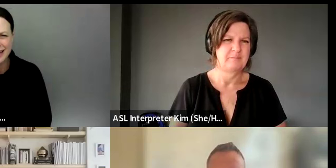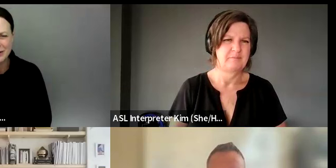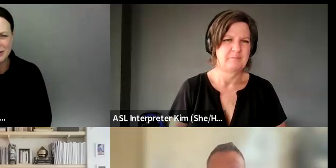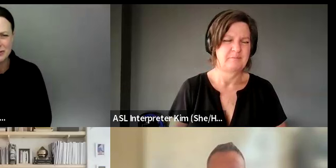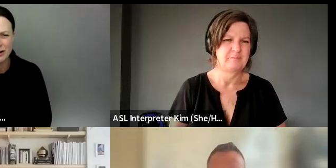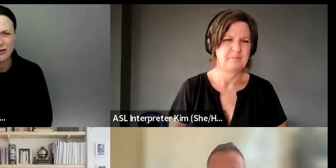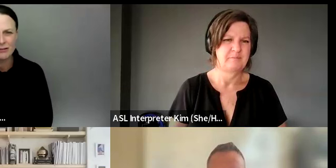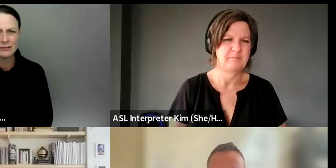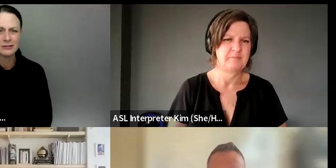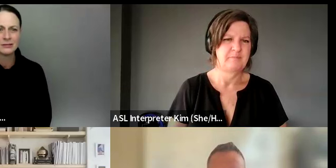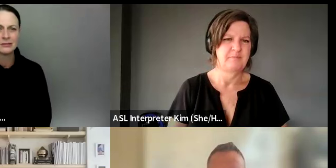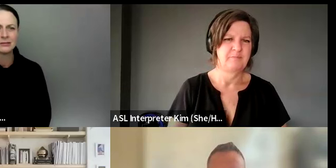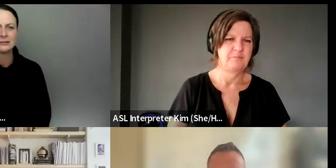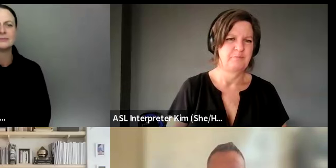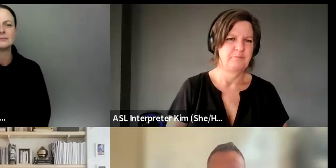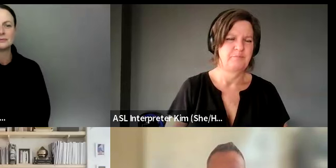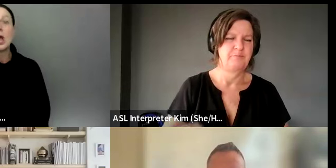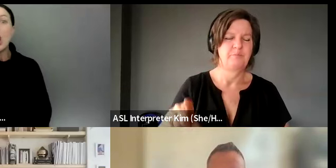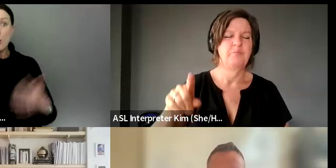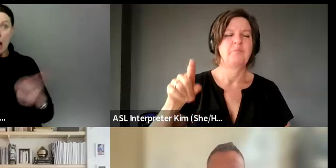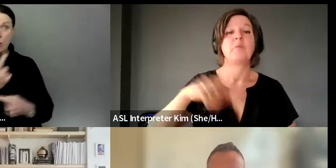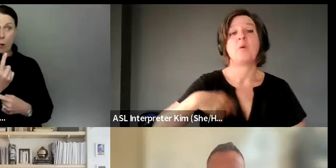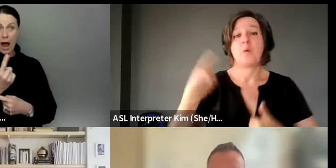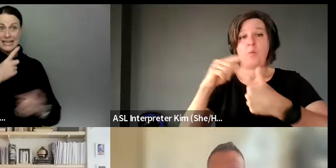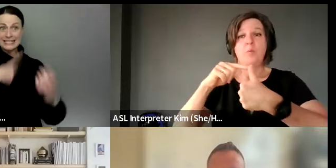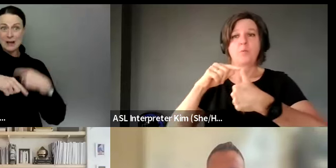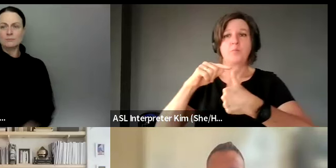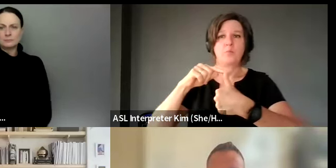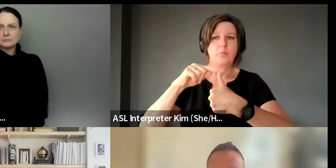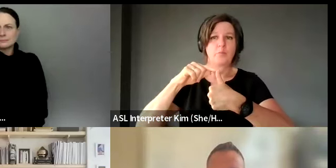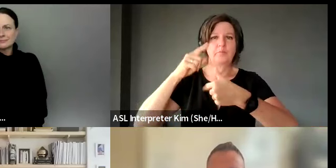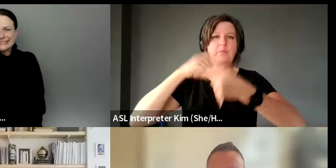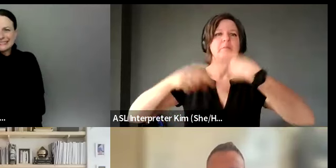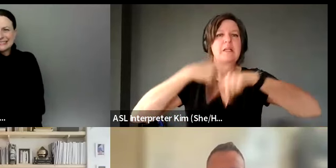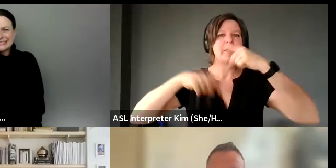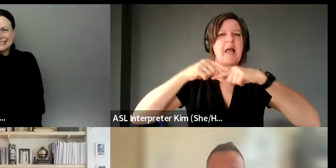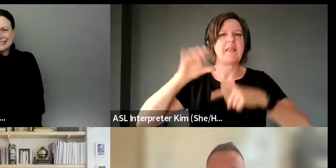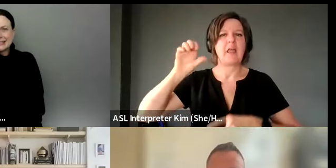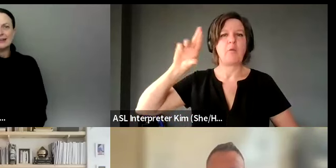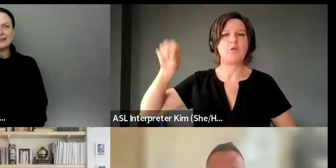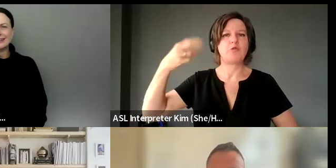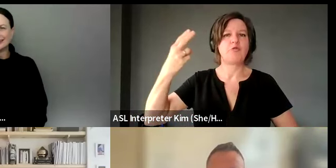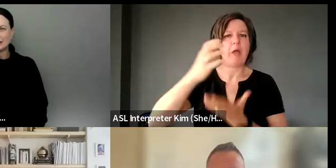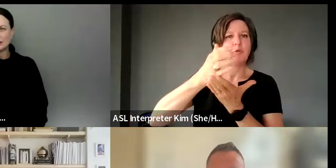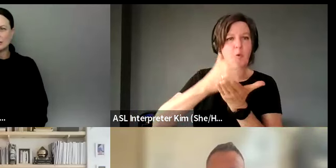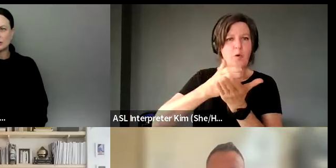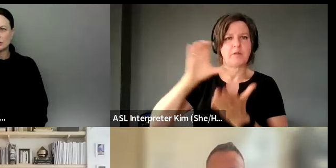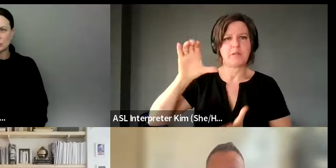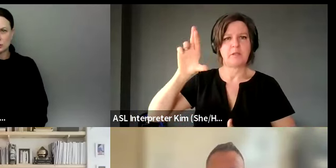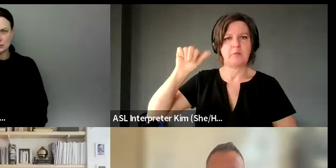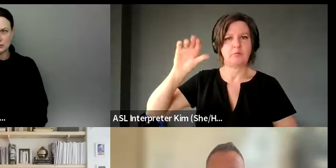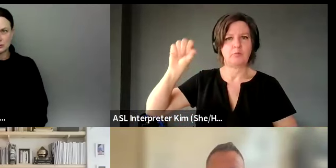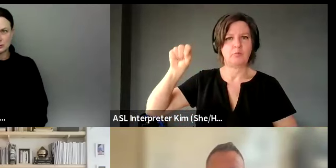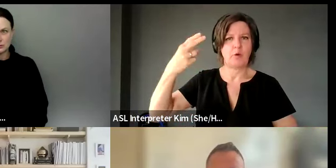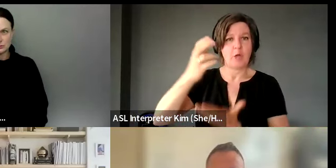that, Catherine? Do you recall? Well, one was the sign language crash course. And the second one was